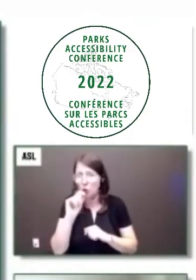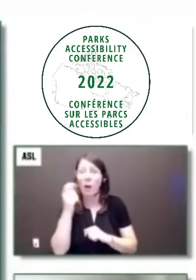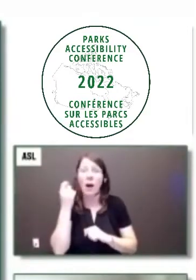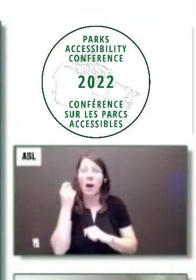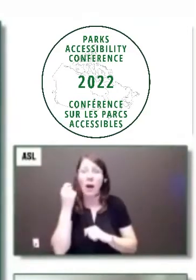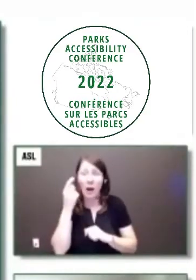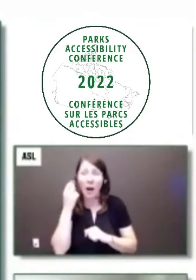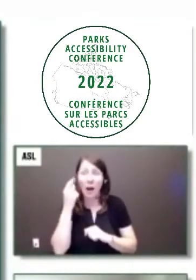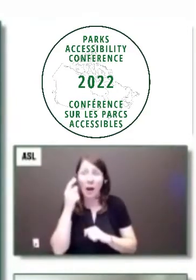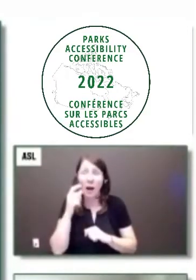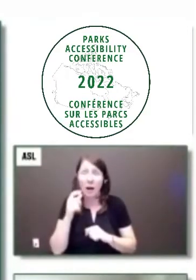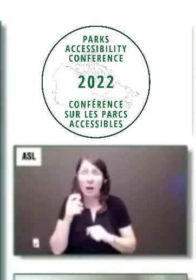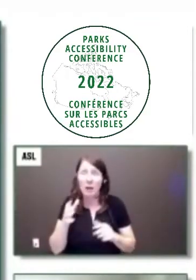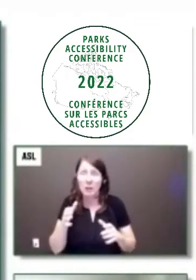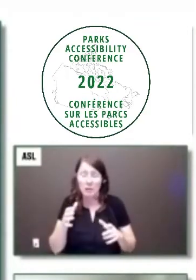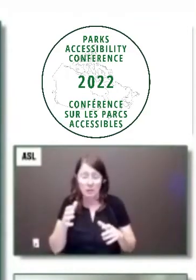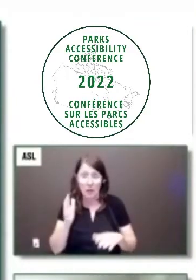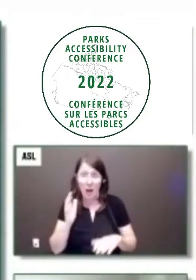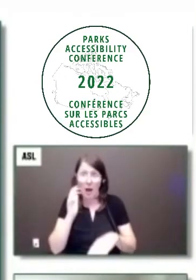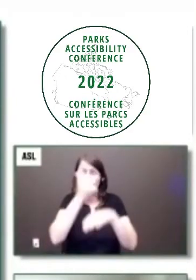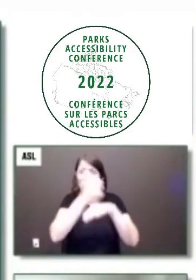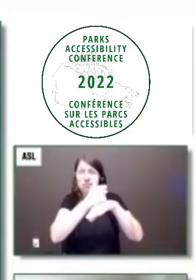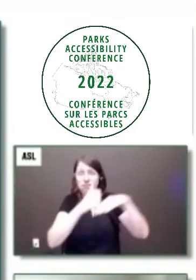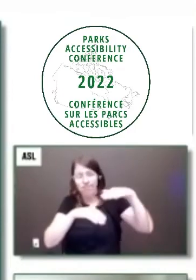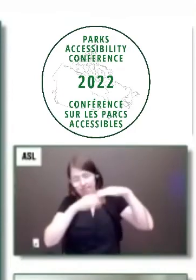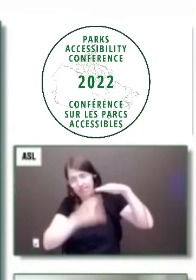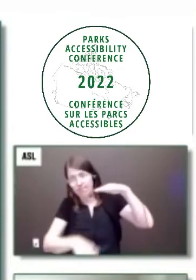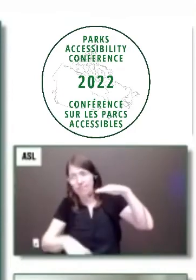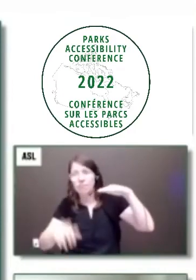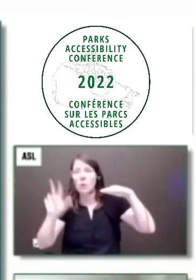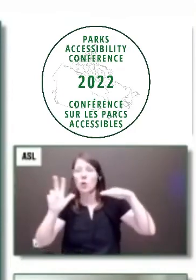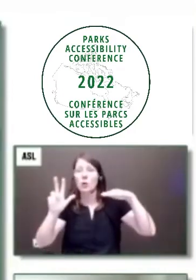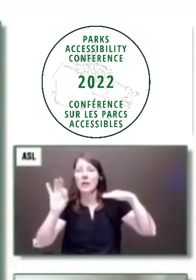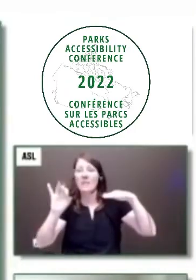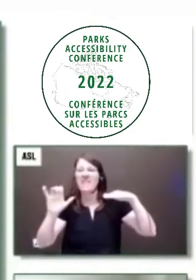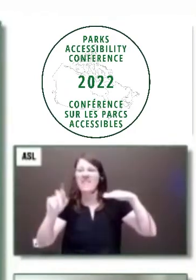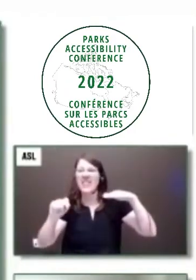block with no way to actually get to it. Next slide.